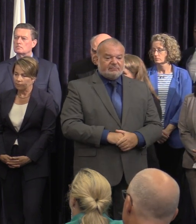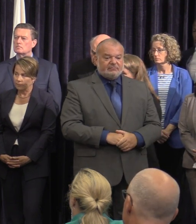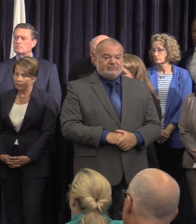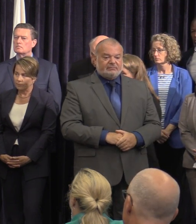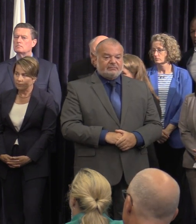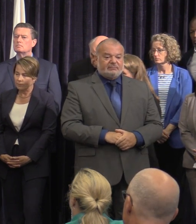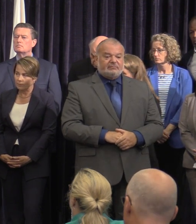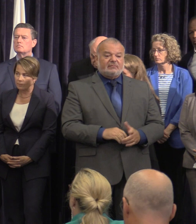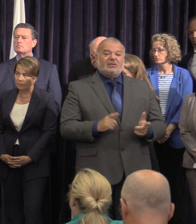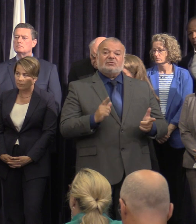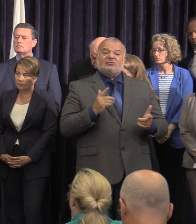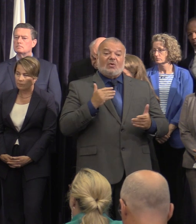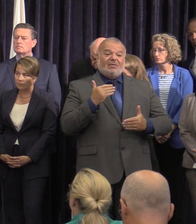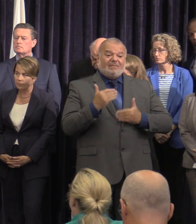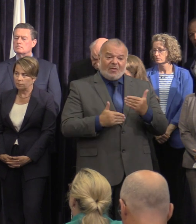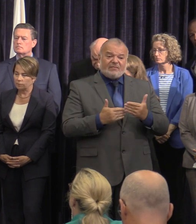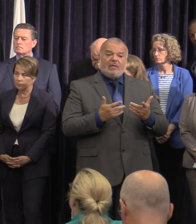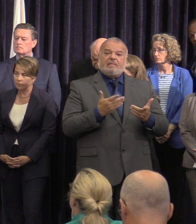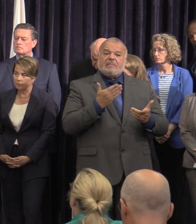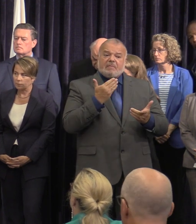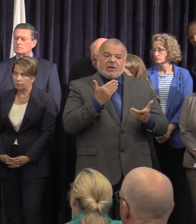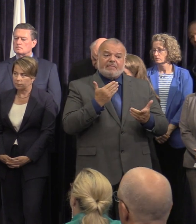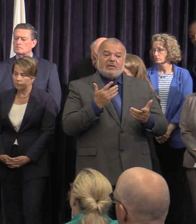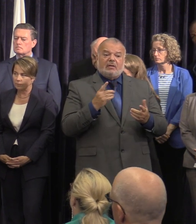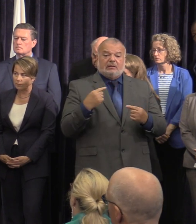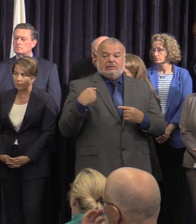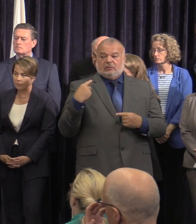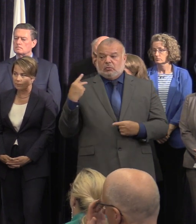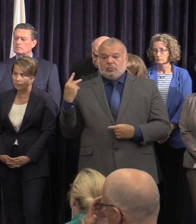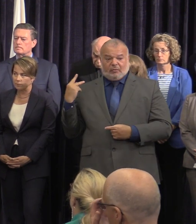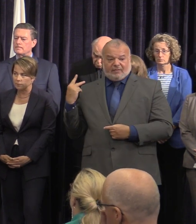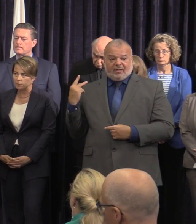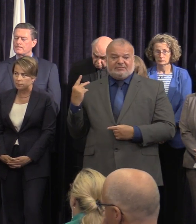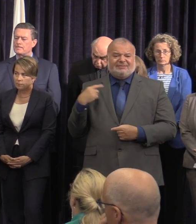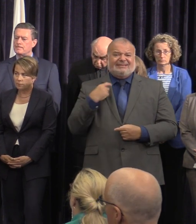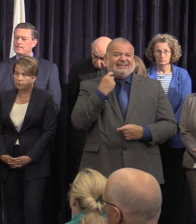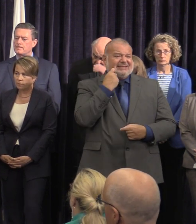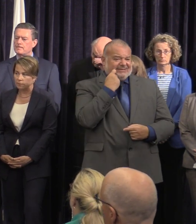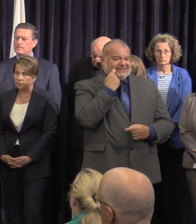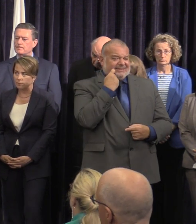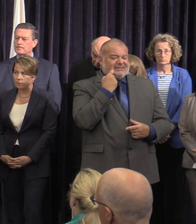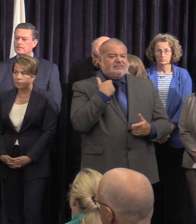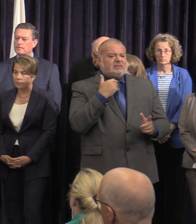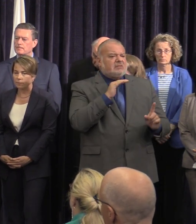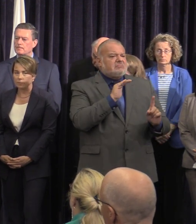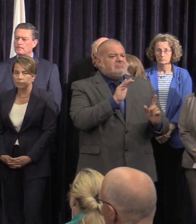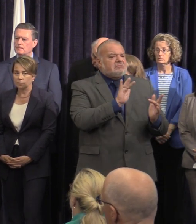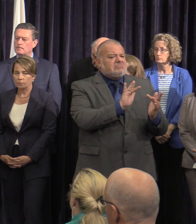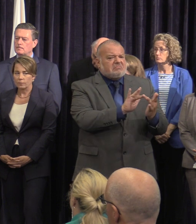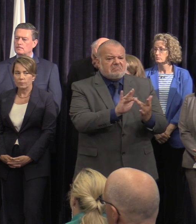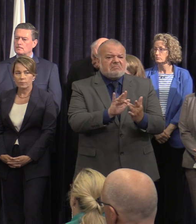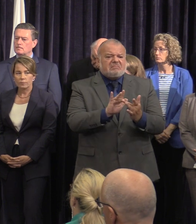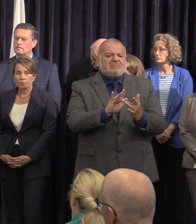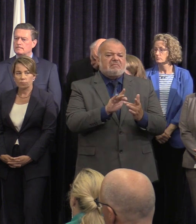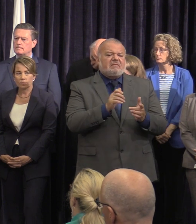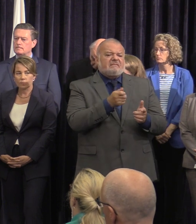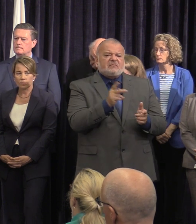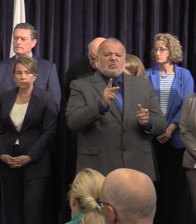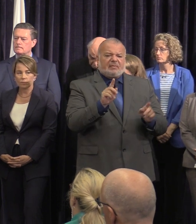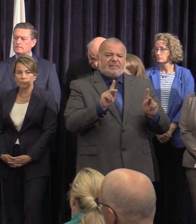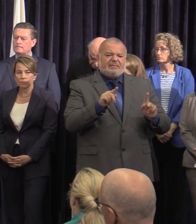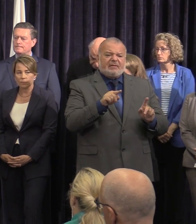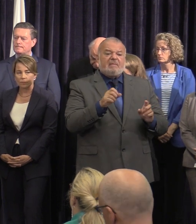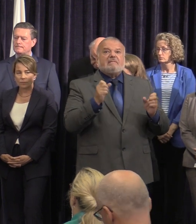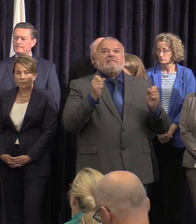Momentum has already started building. The governor and I have been on calls in recent days and weeks with folks you see on this stage and in this room, along with many, many